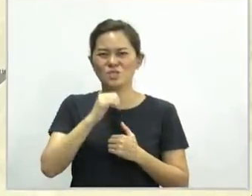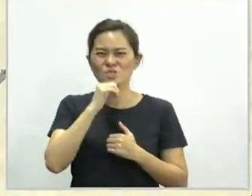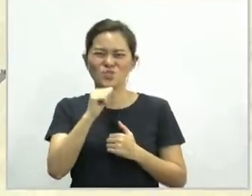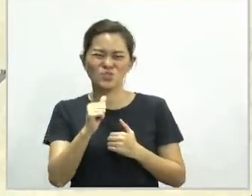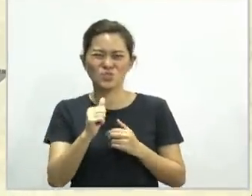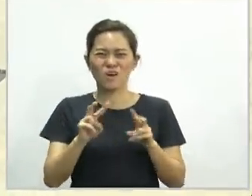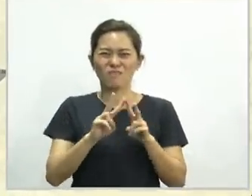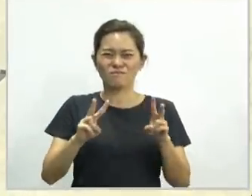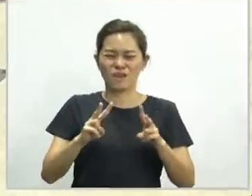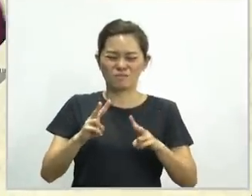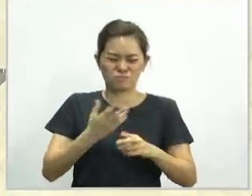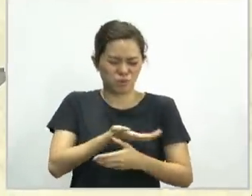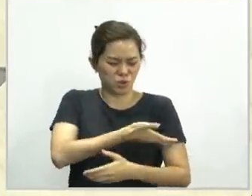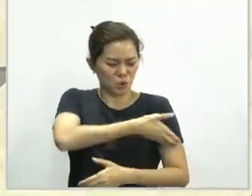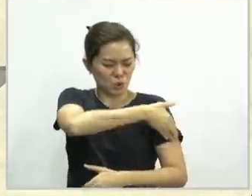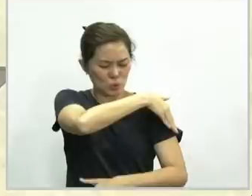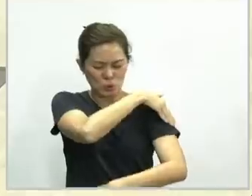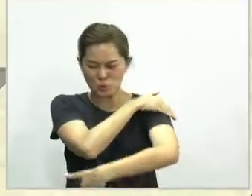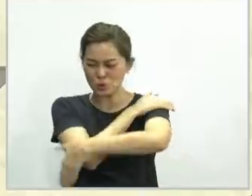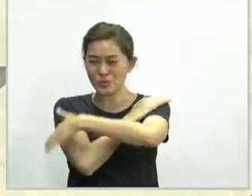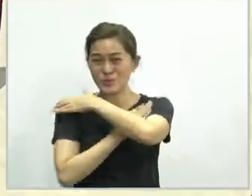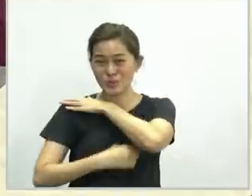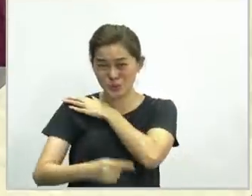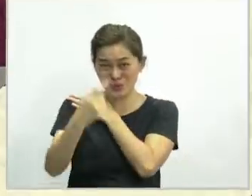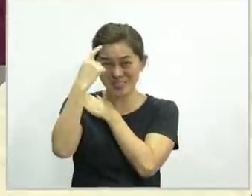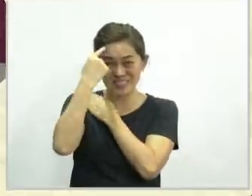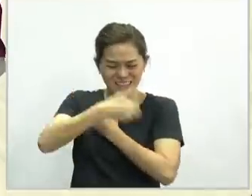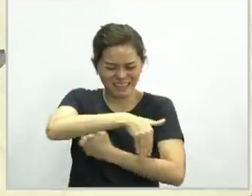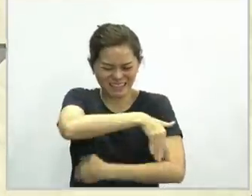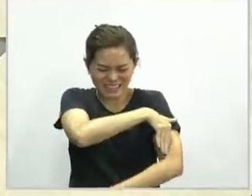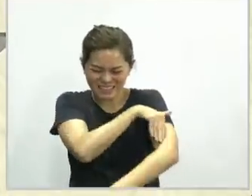covered as you think you are.